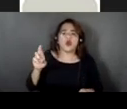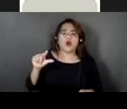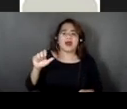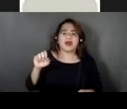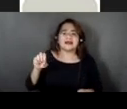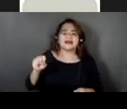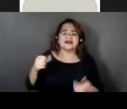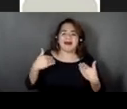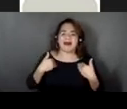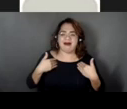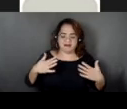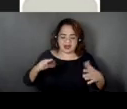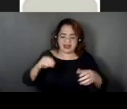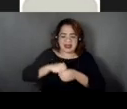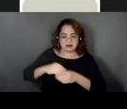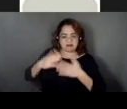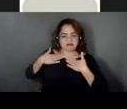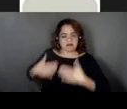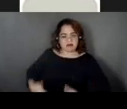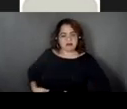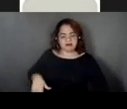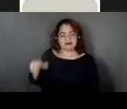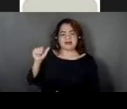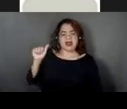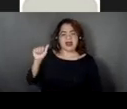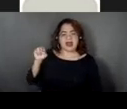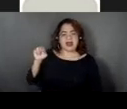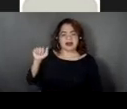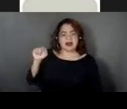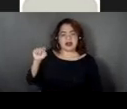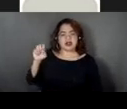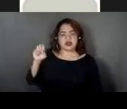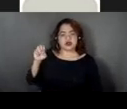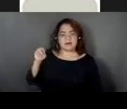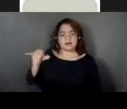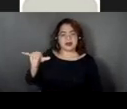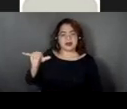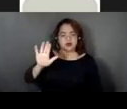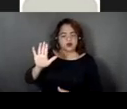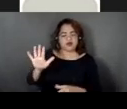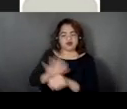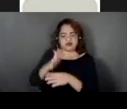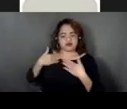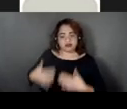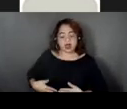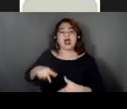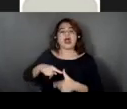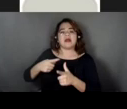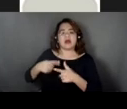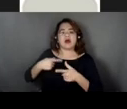we can make sure that we're attending to their health in the most accurate way possible.